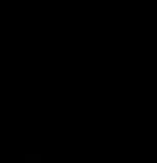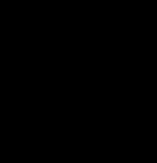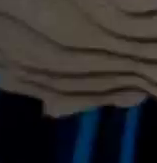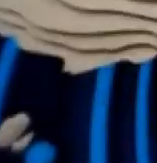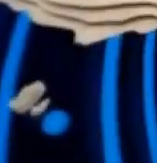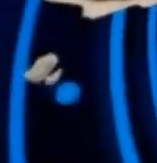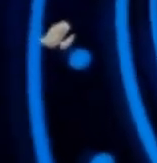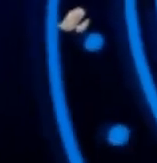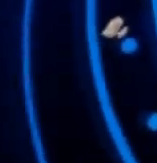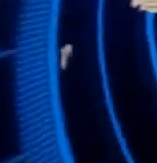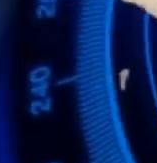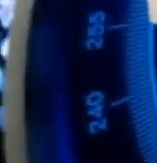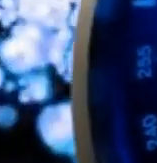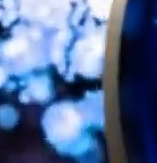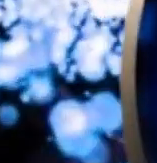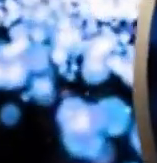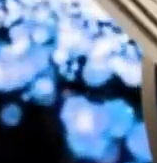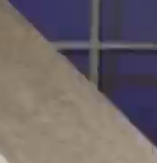hits.